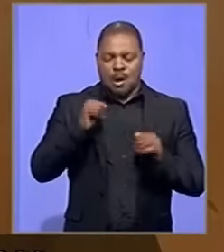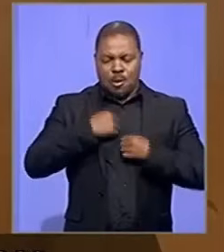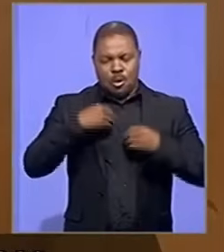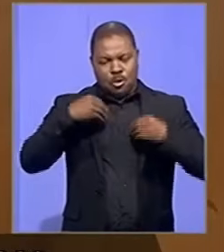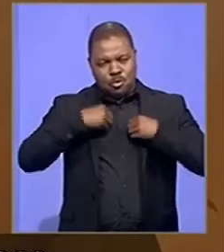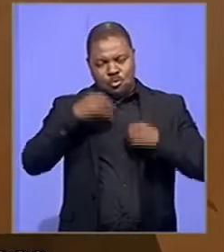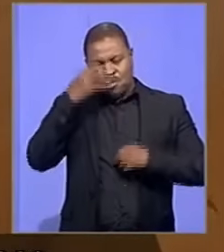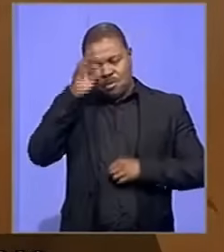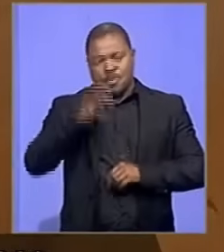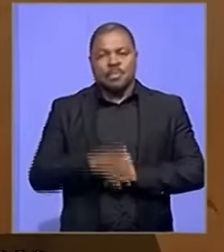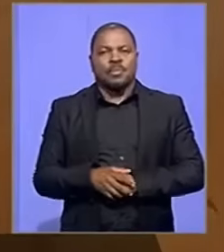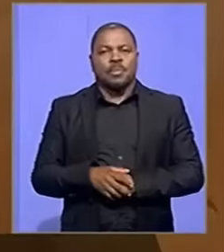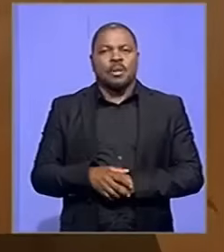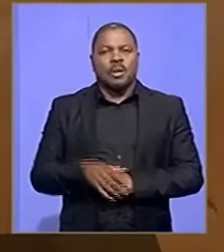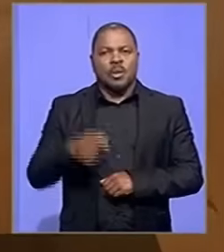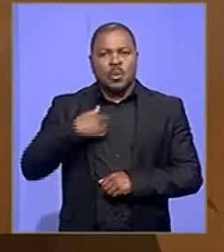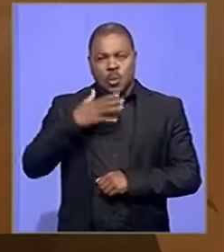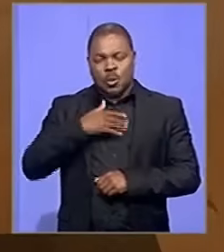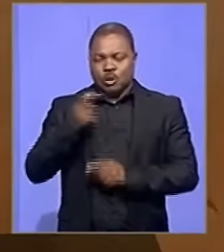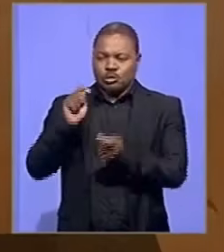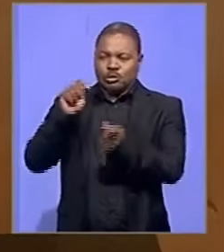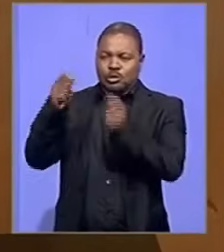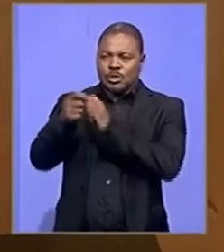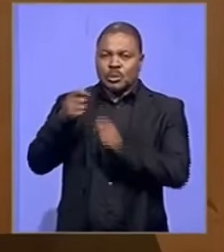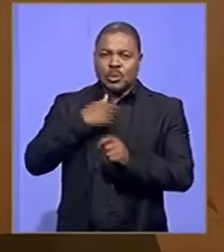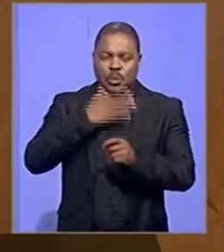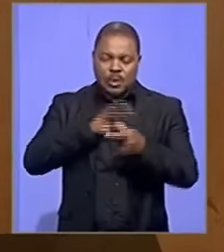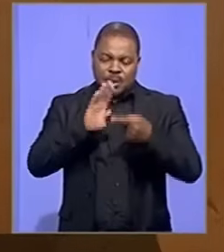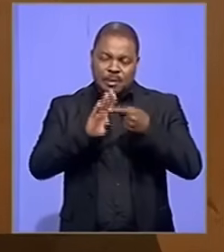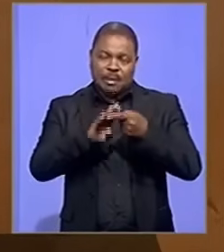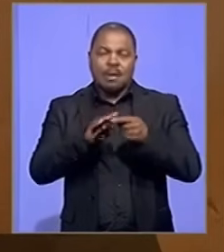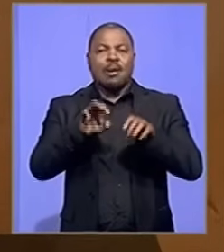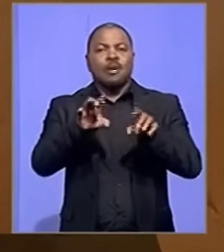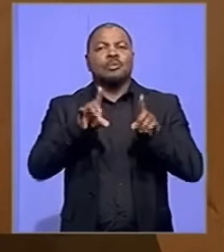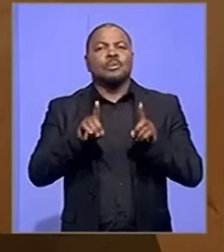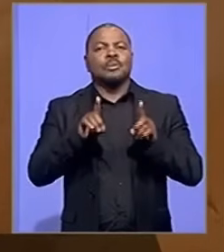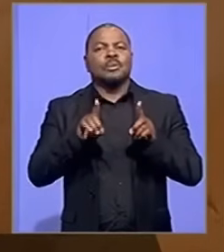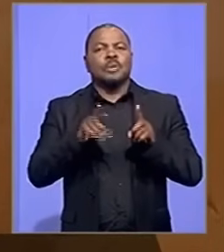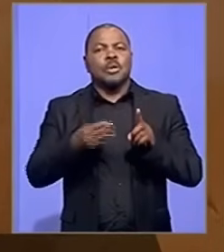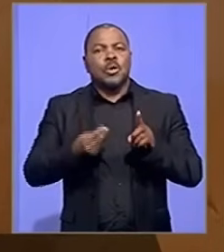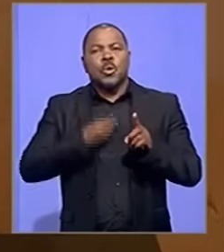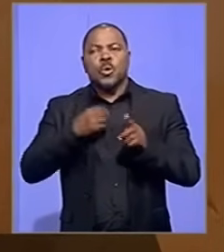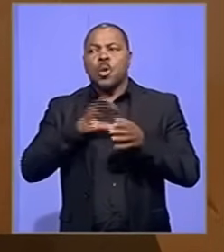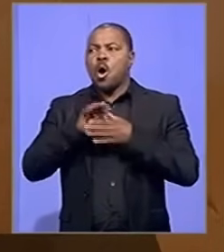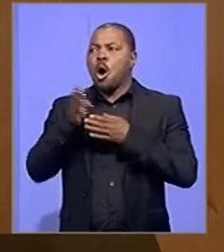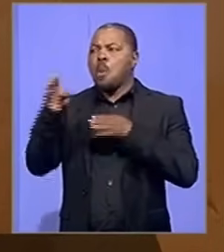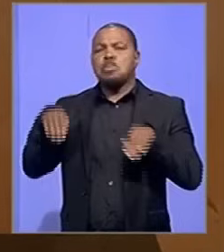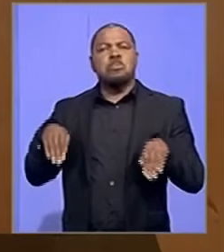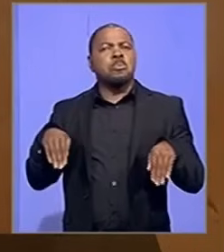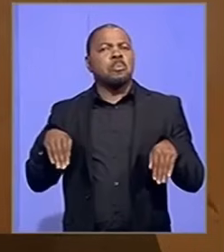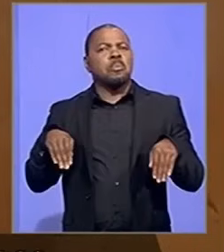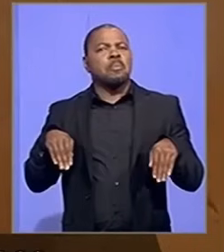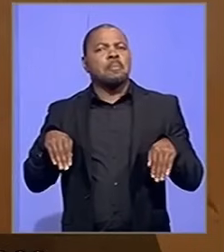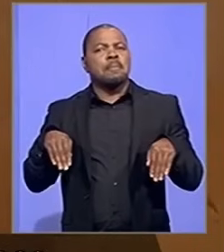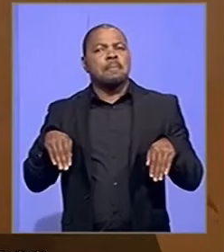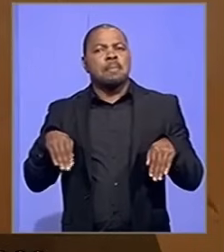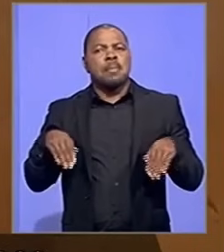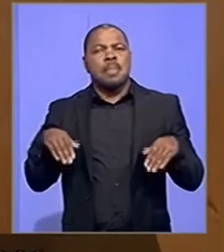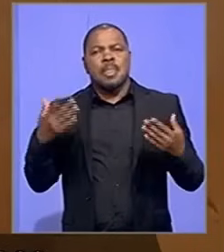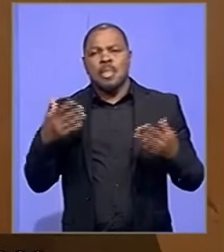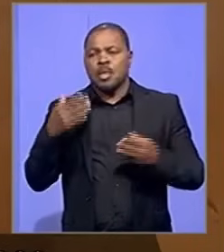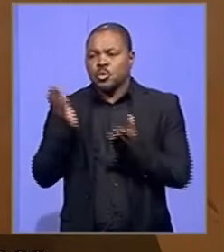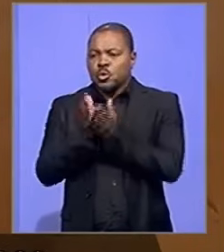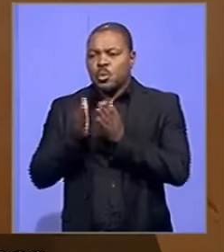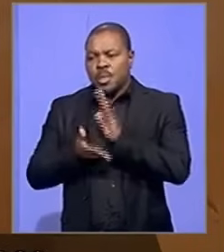want changes. The first change that we want is about education. Youth are at home. They are unable to